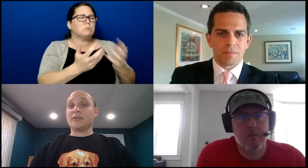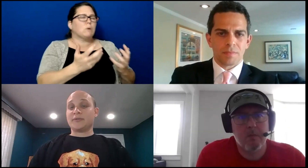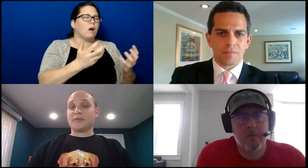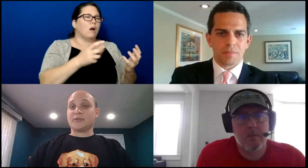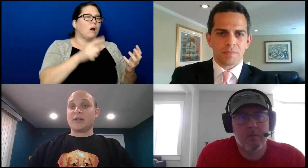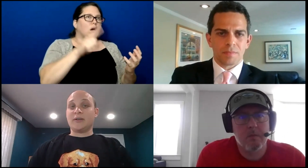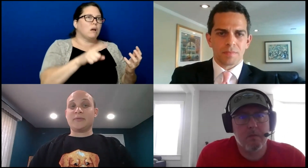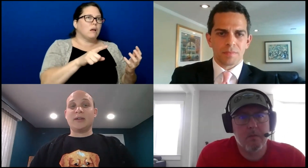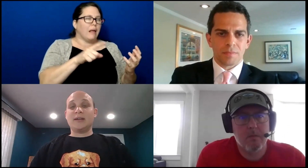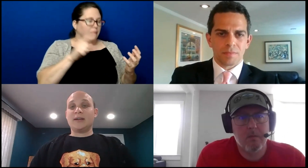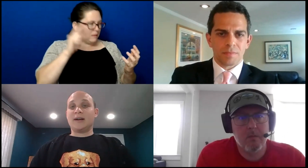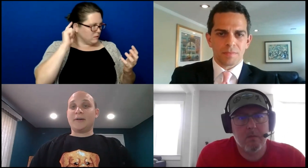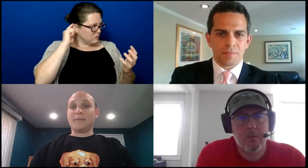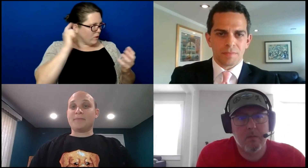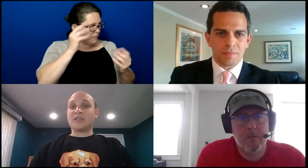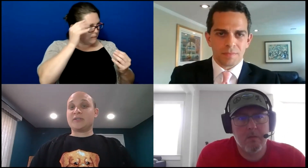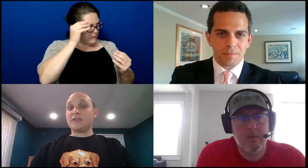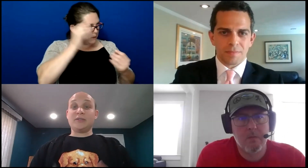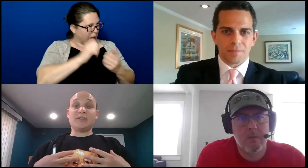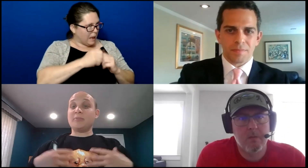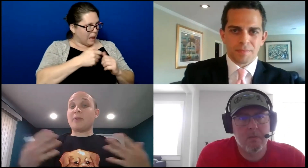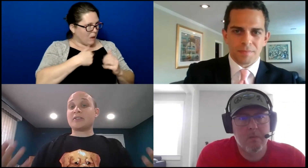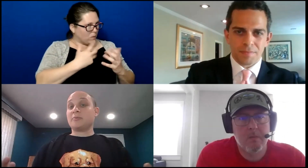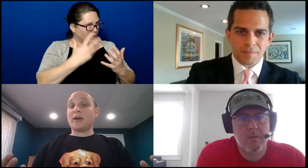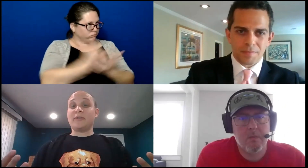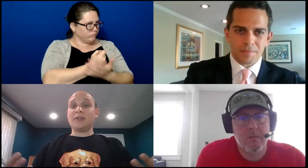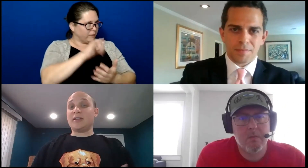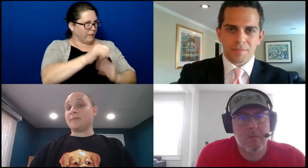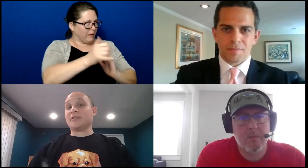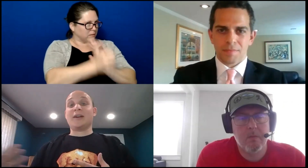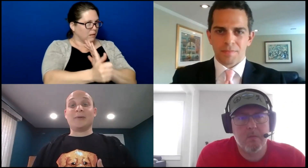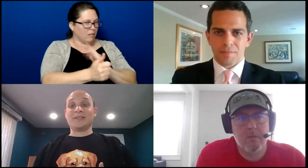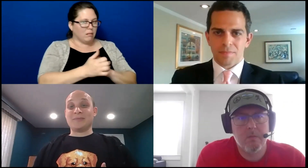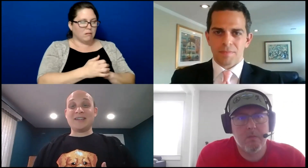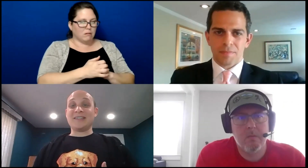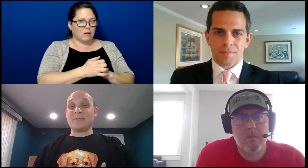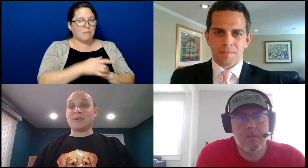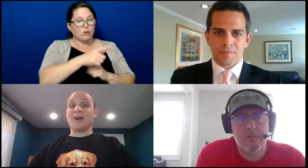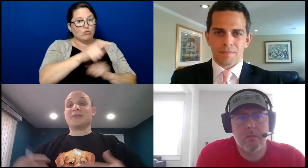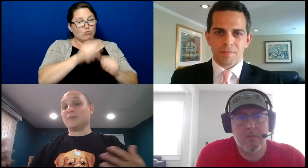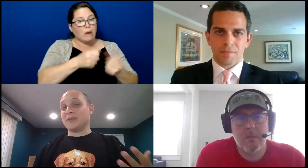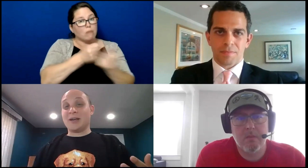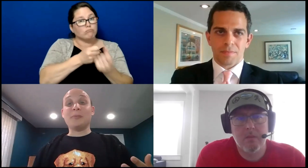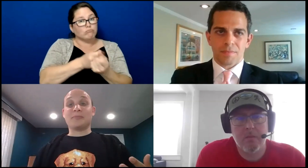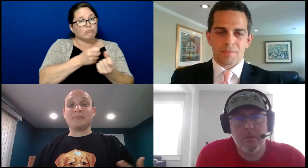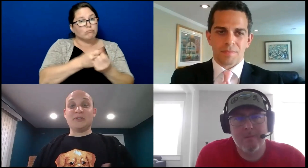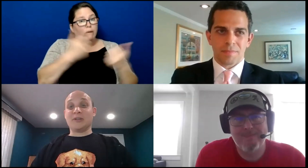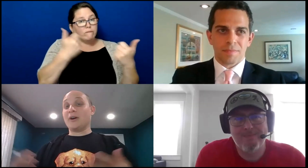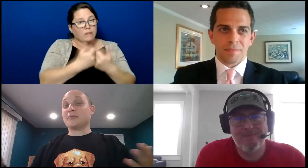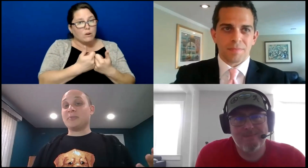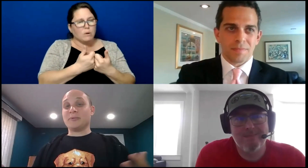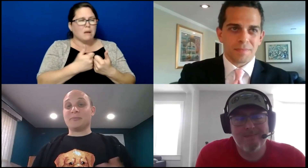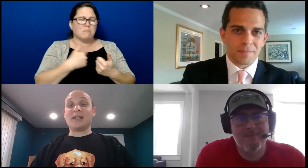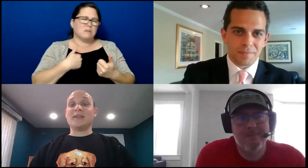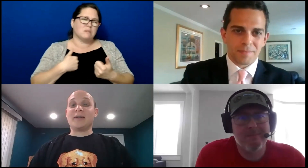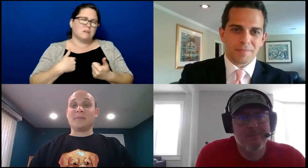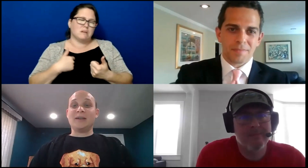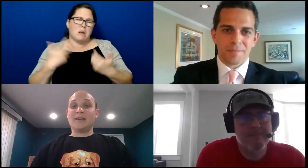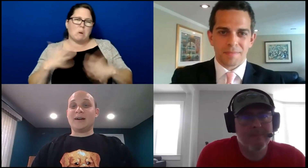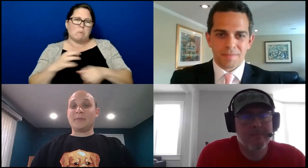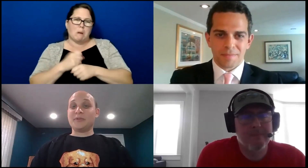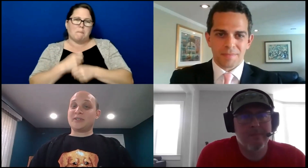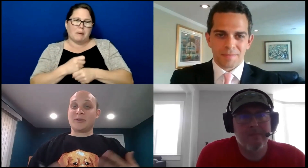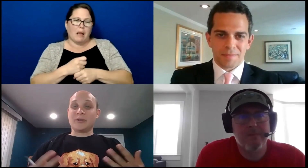those skills for yourself. Because you can be passionate about video games and not want to make them, but also want to help other people play